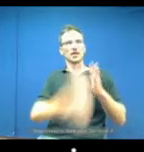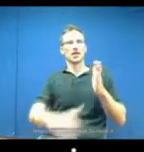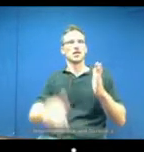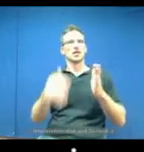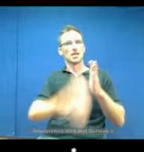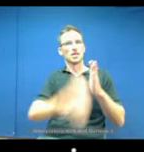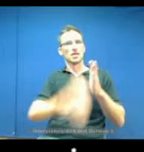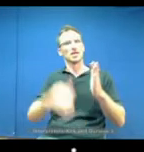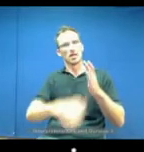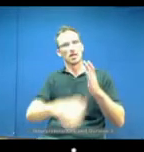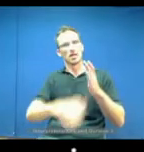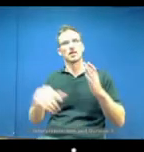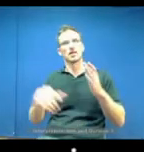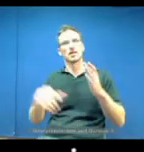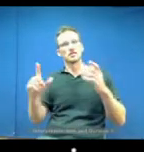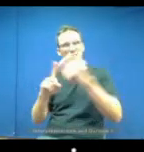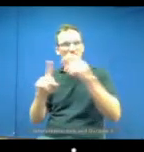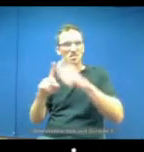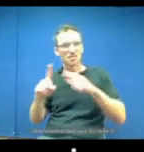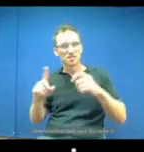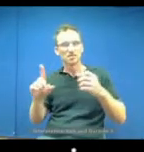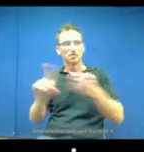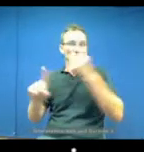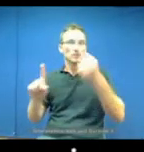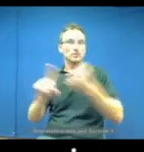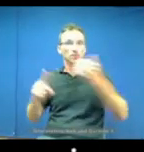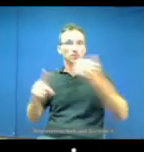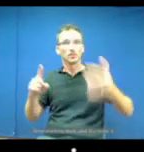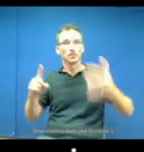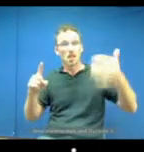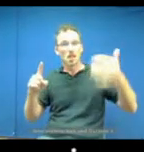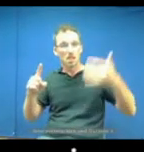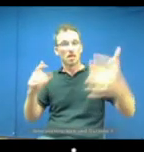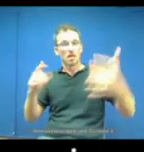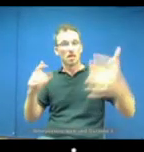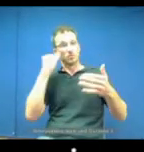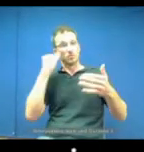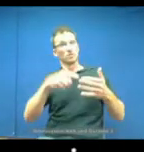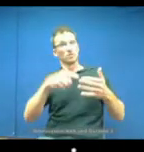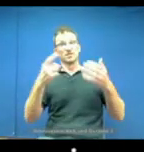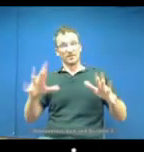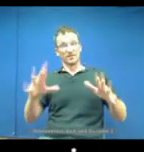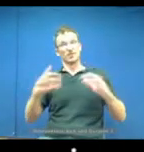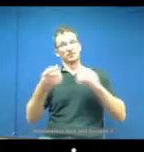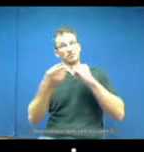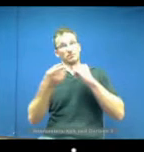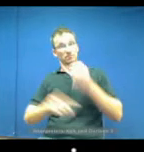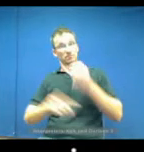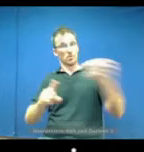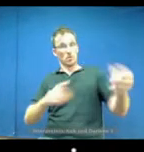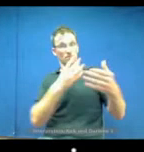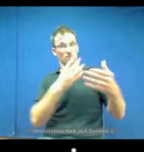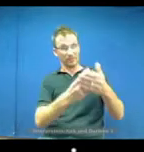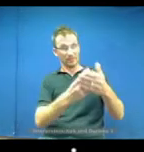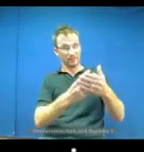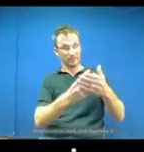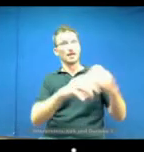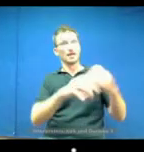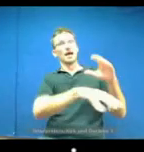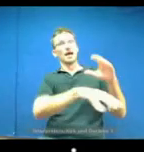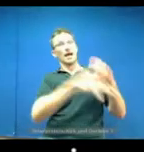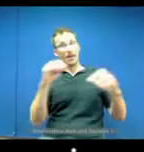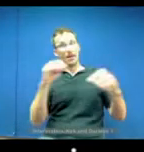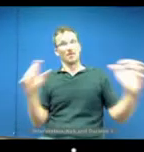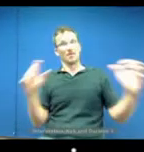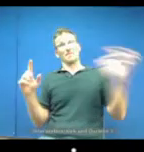in the past and has gone to prison for those acts of violence, then